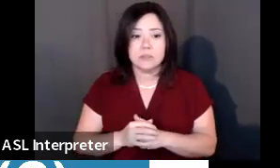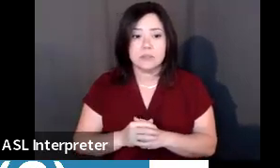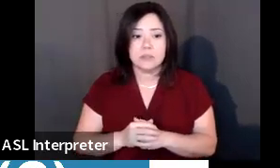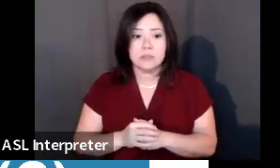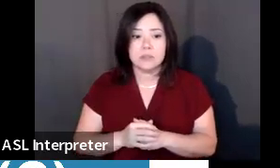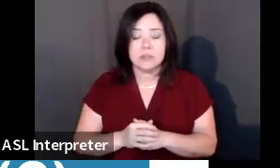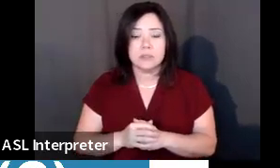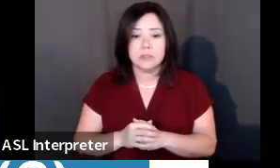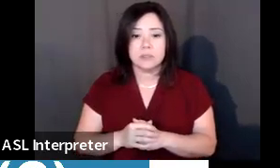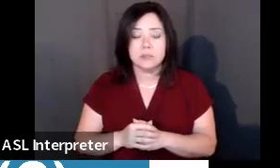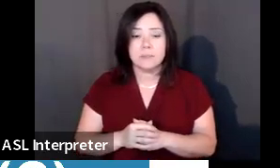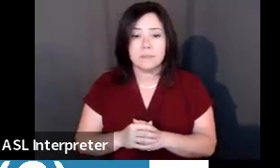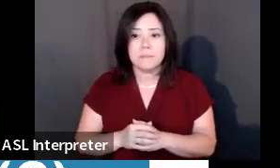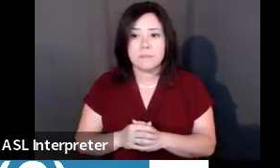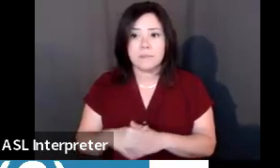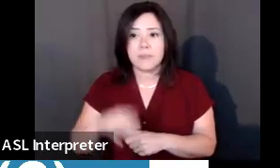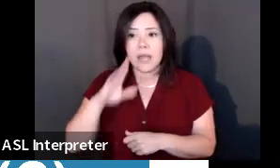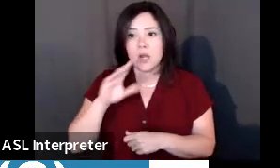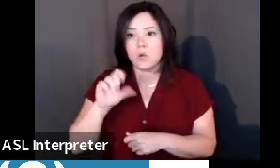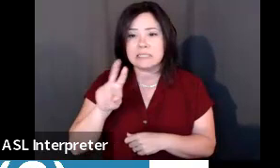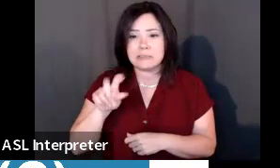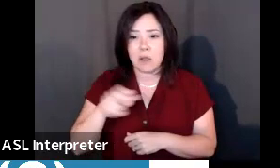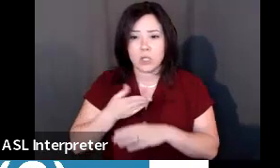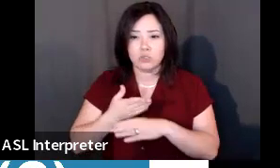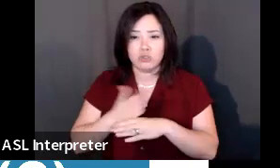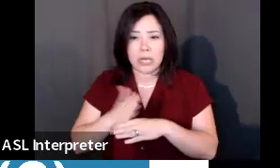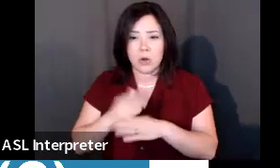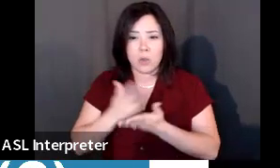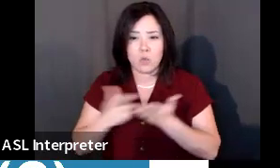that Shara had shared the link to in the chat.